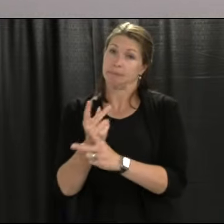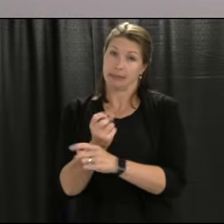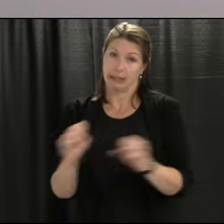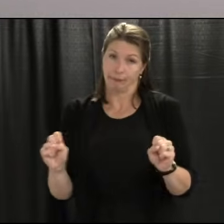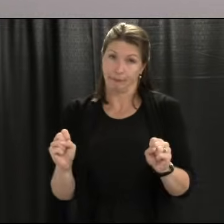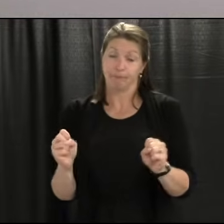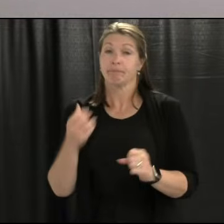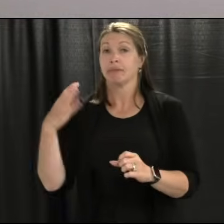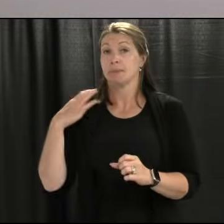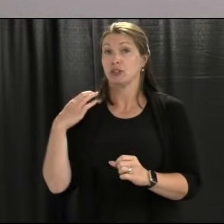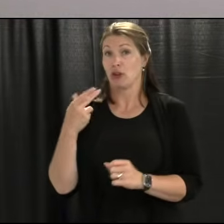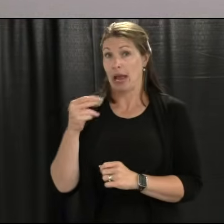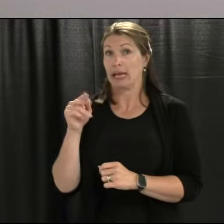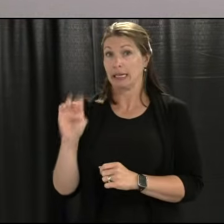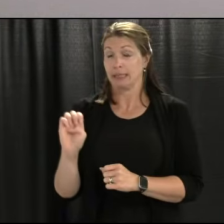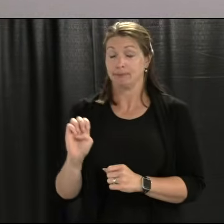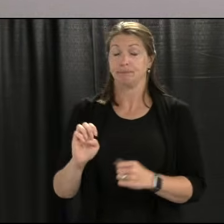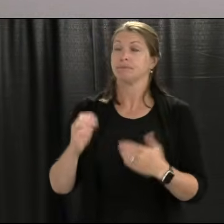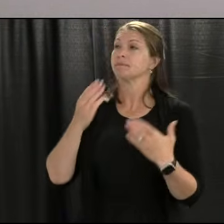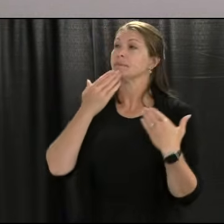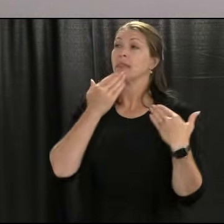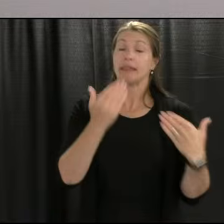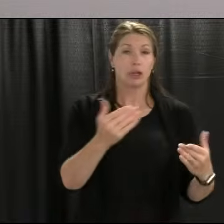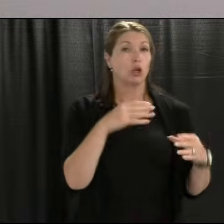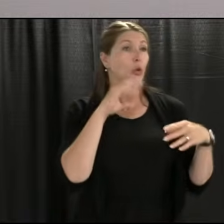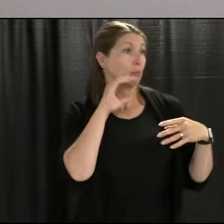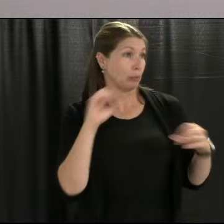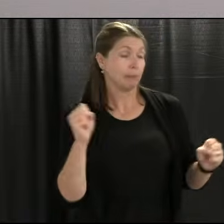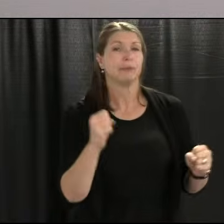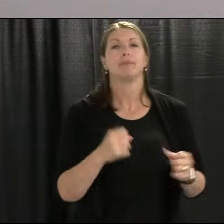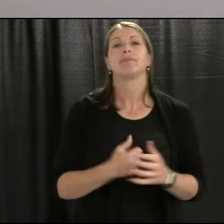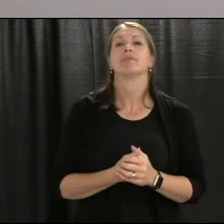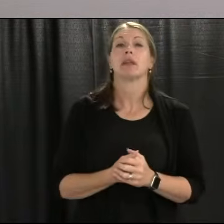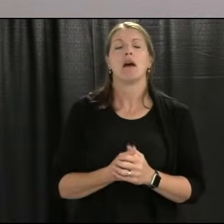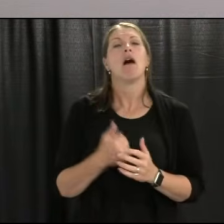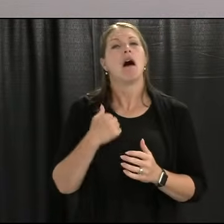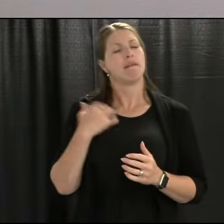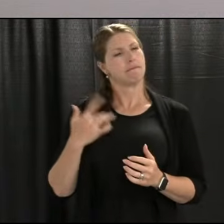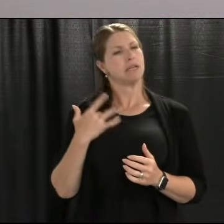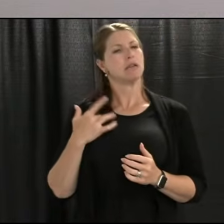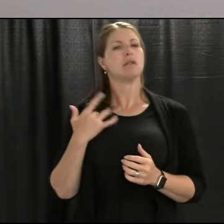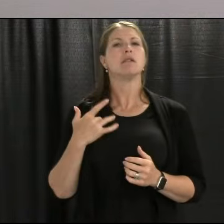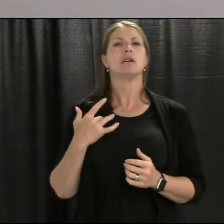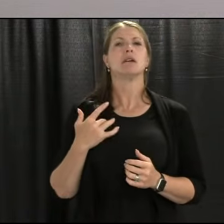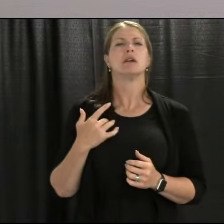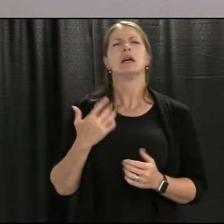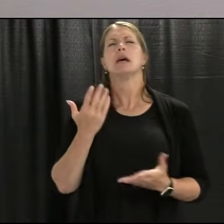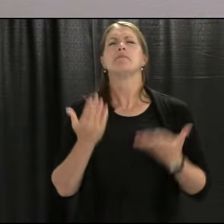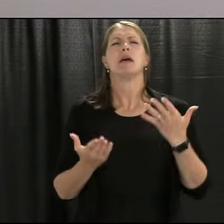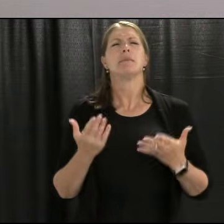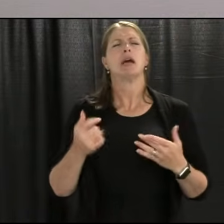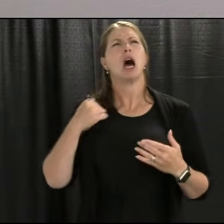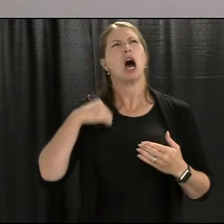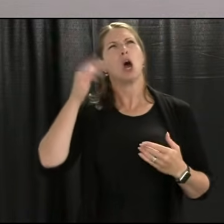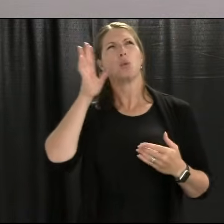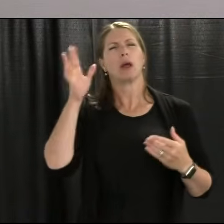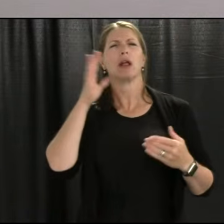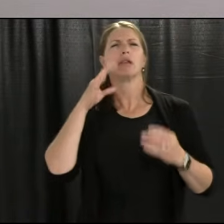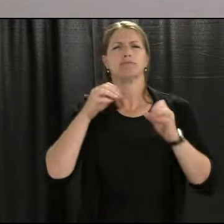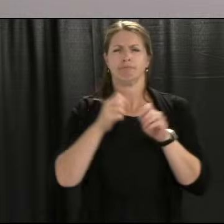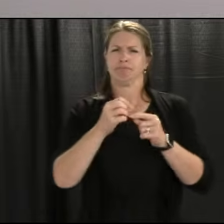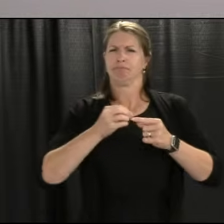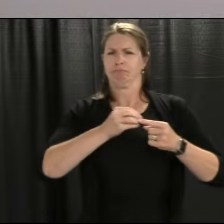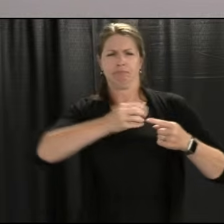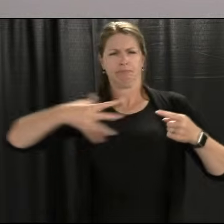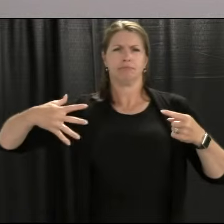Thank you very much, Premier. I think it would be helpful, perhaps in the light of comments, to elaborate a little bit on what it